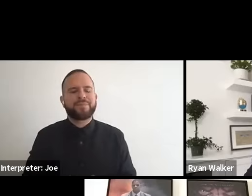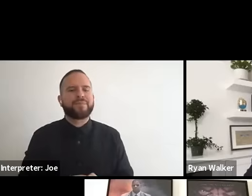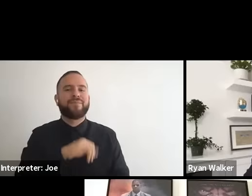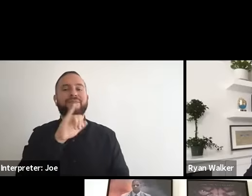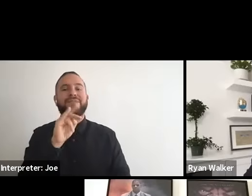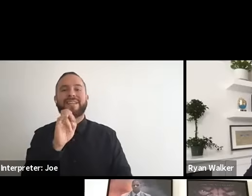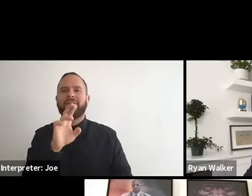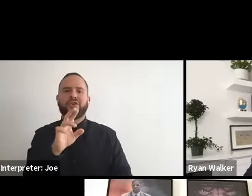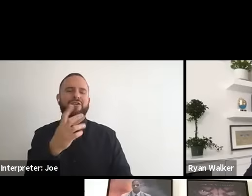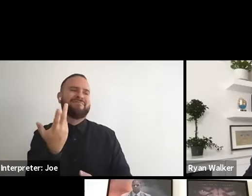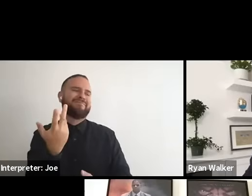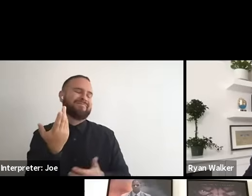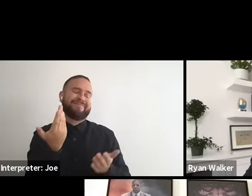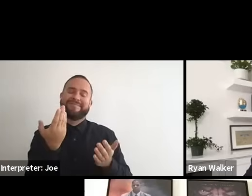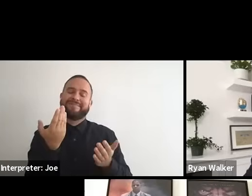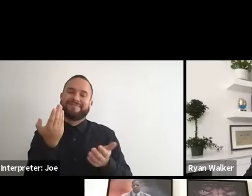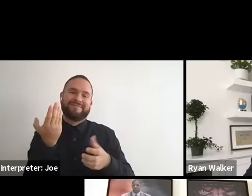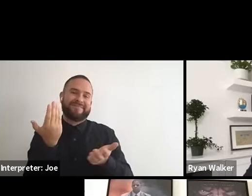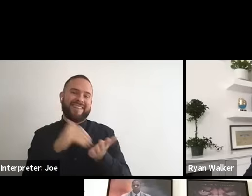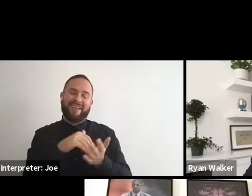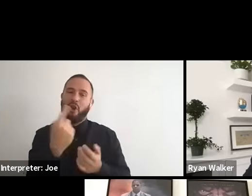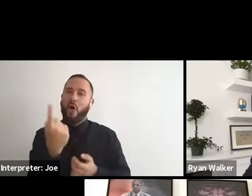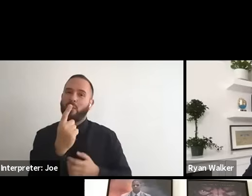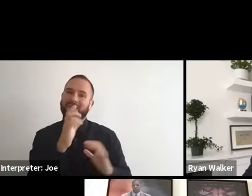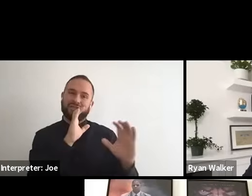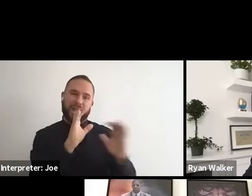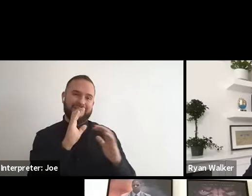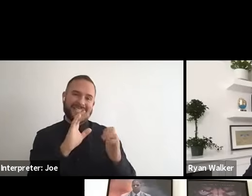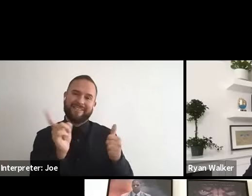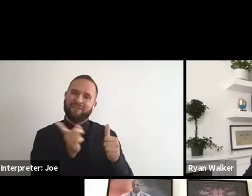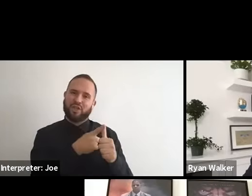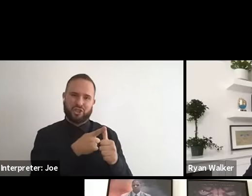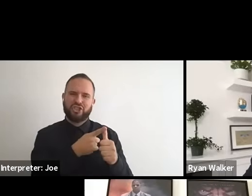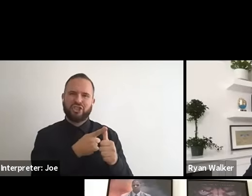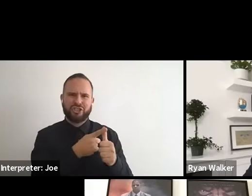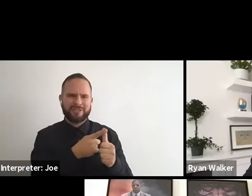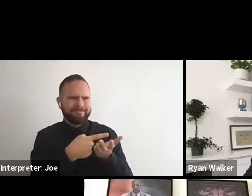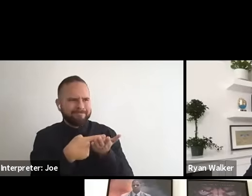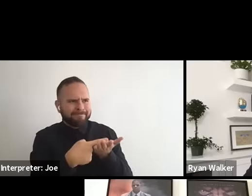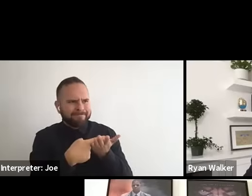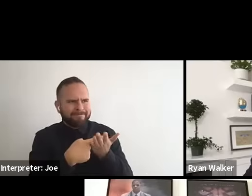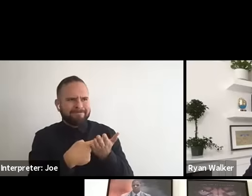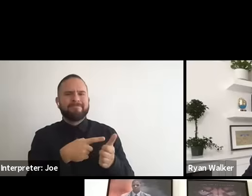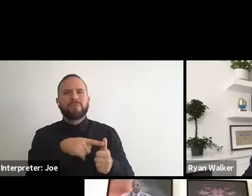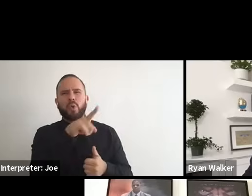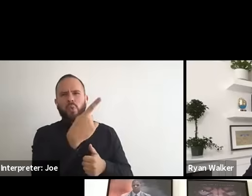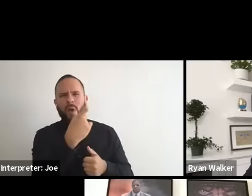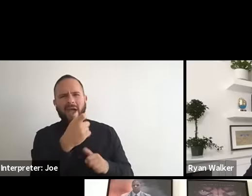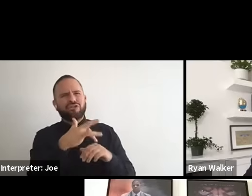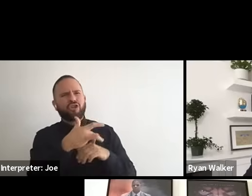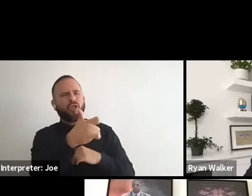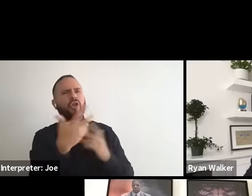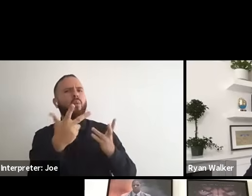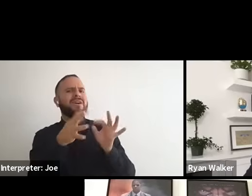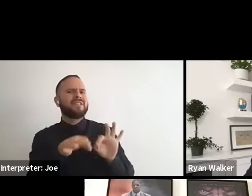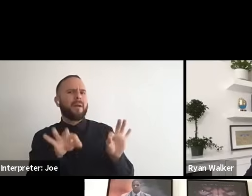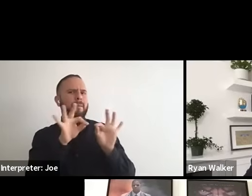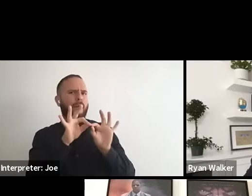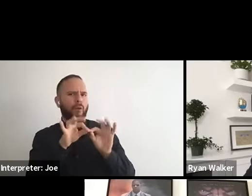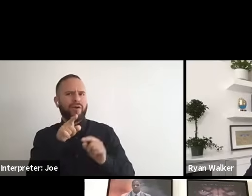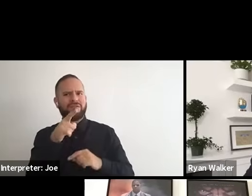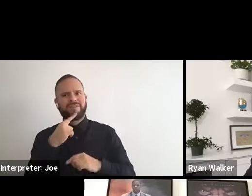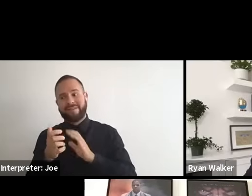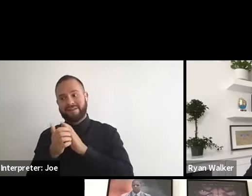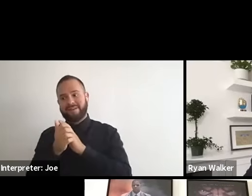with a conversation. A question that you asked earlier of kind of what's the most important thing between a talent and